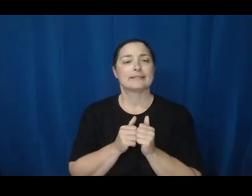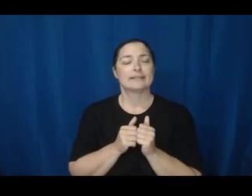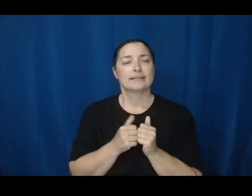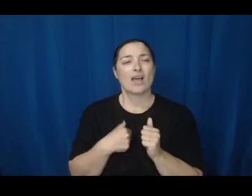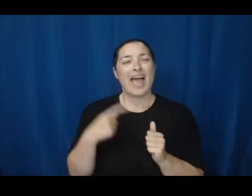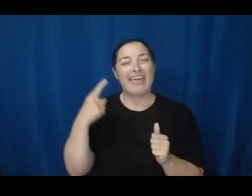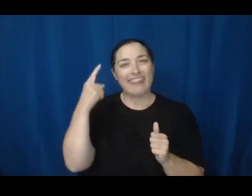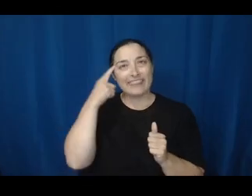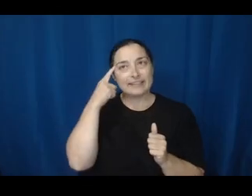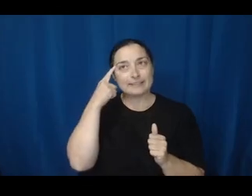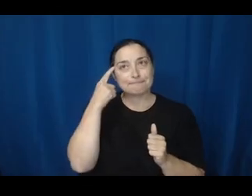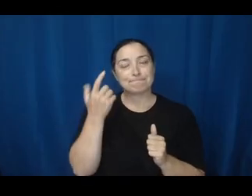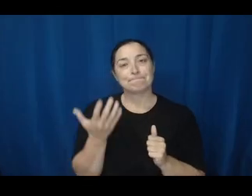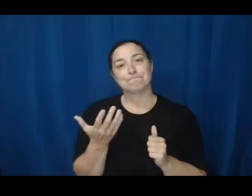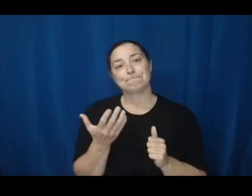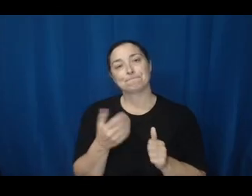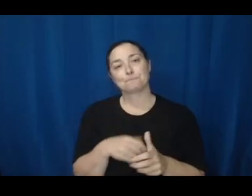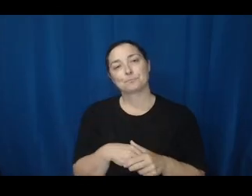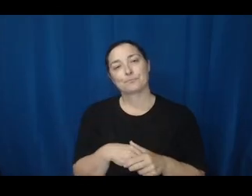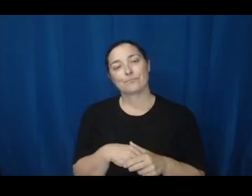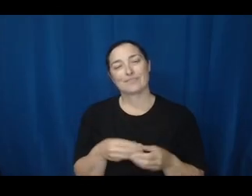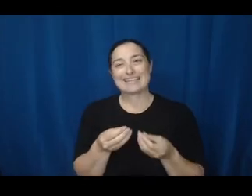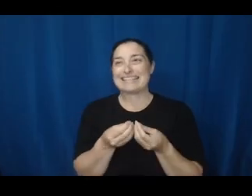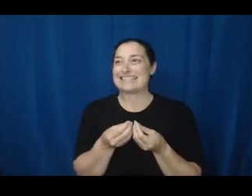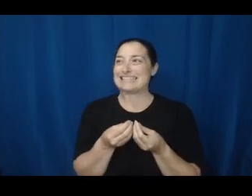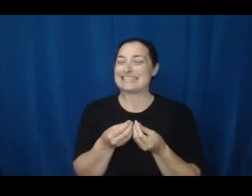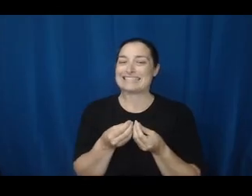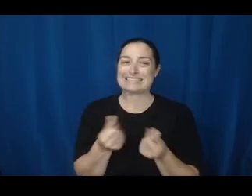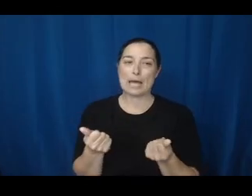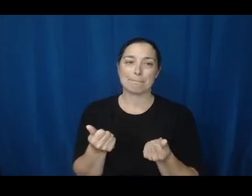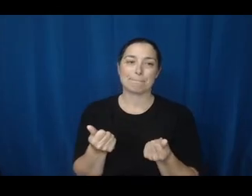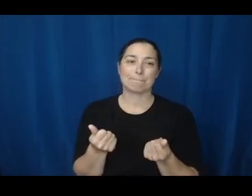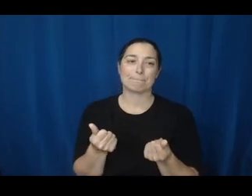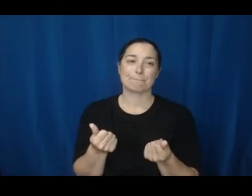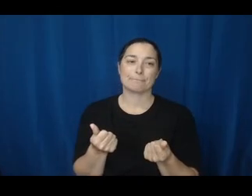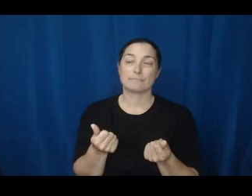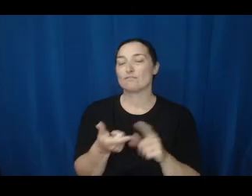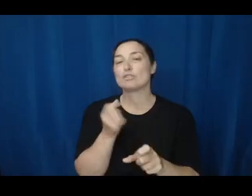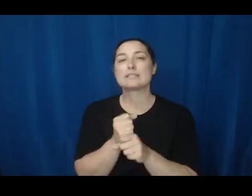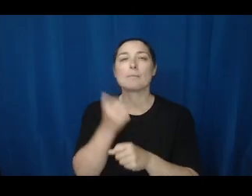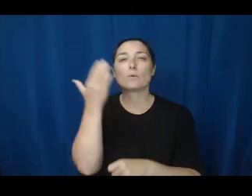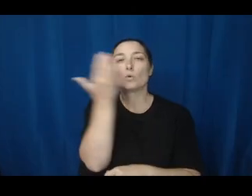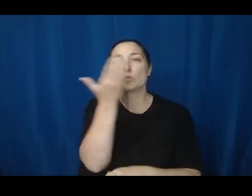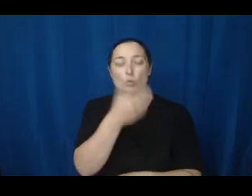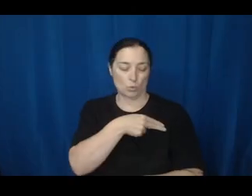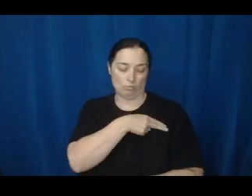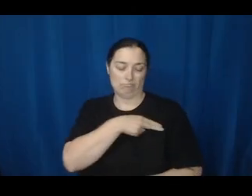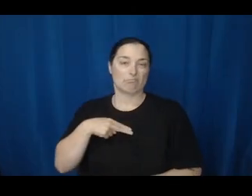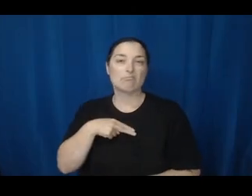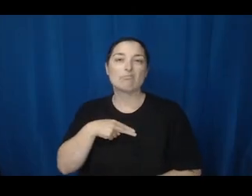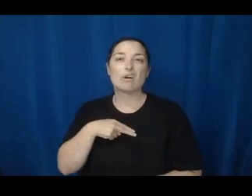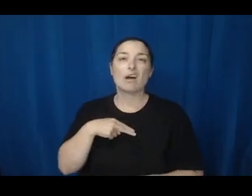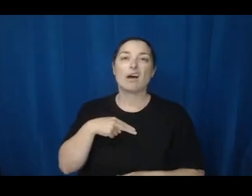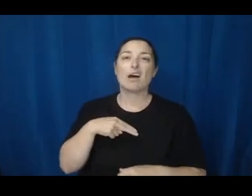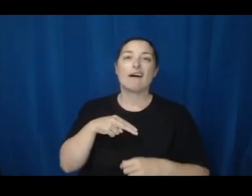they're really there's like some positions like in school councils or leadership teams,